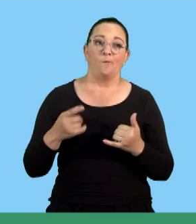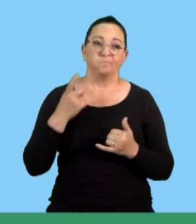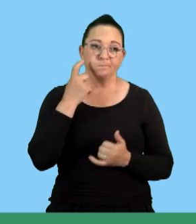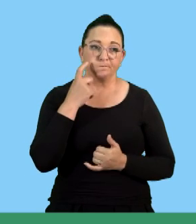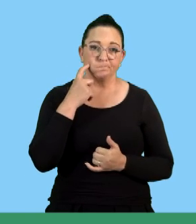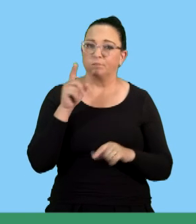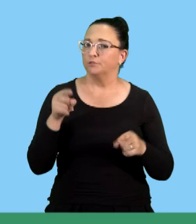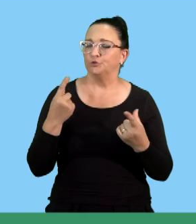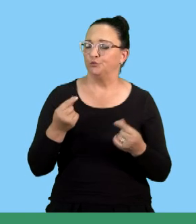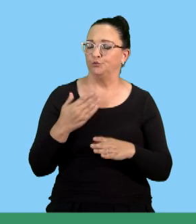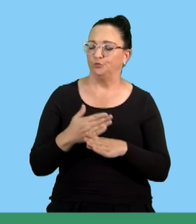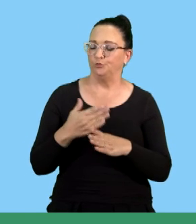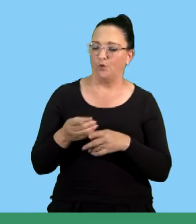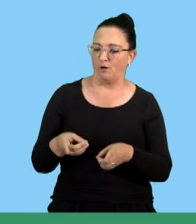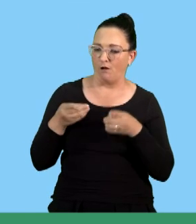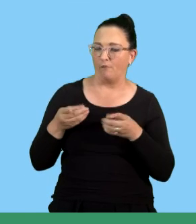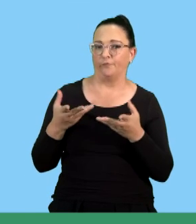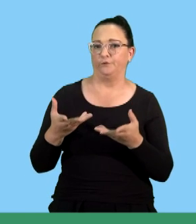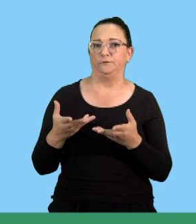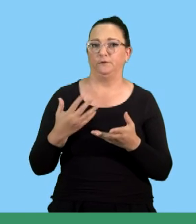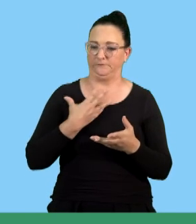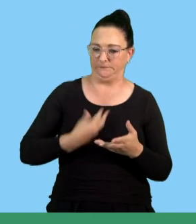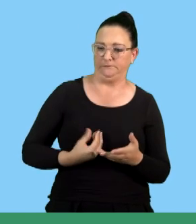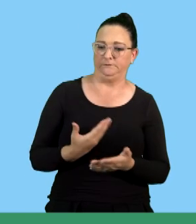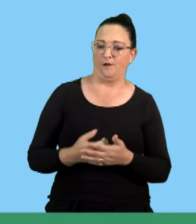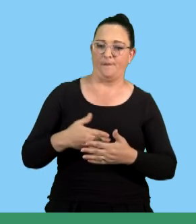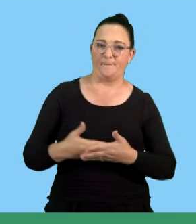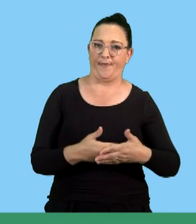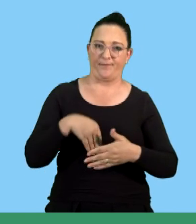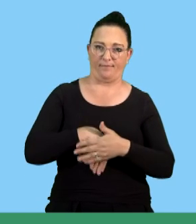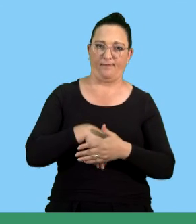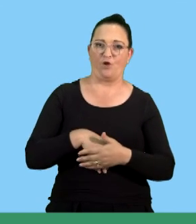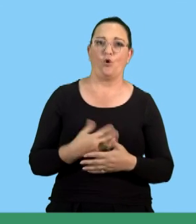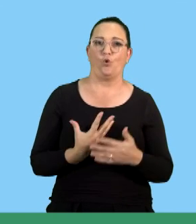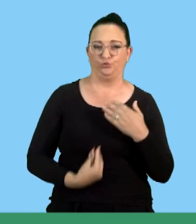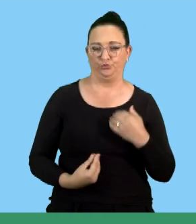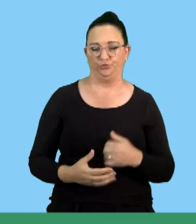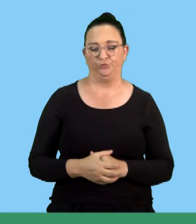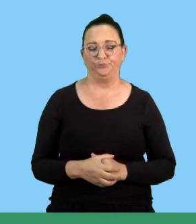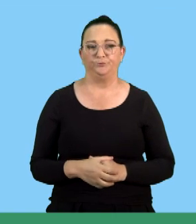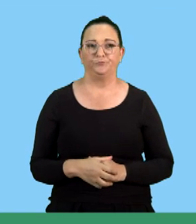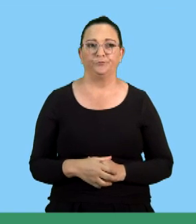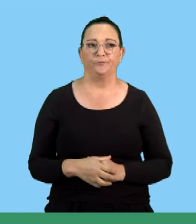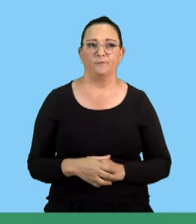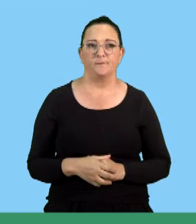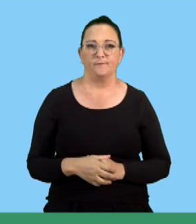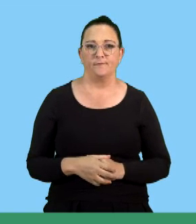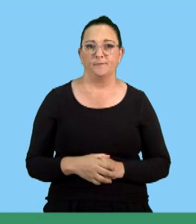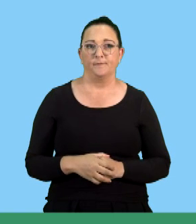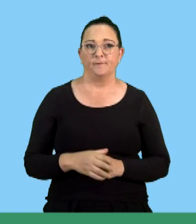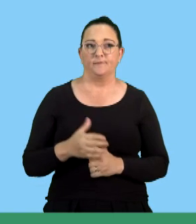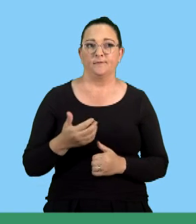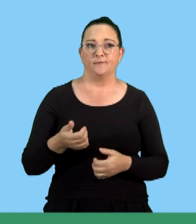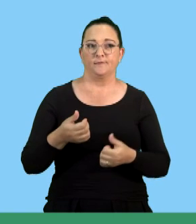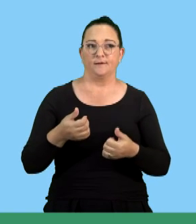that is hazardous, that is harmful, that is dangerous to her unborn child. Very important. Then we're going to move